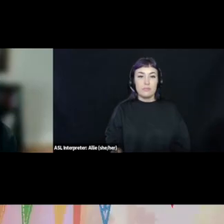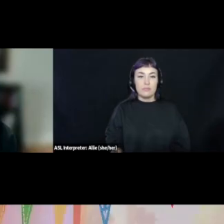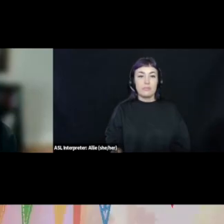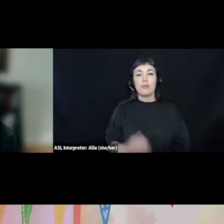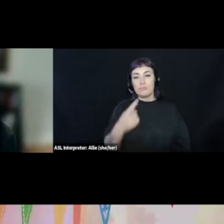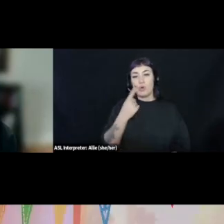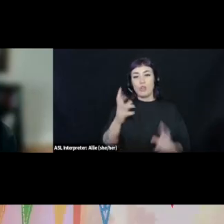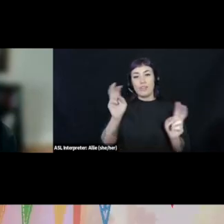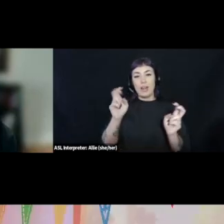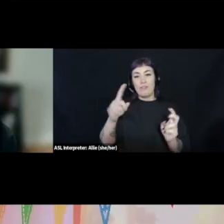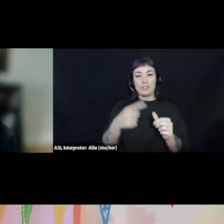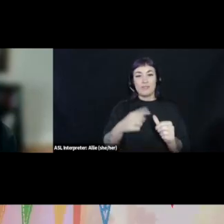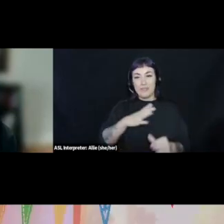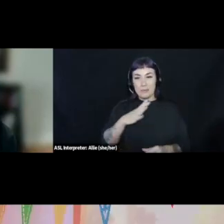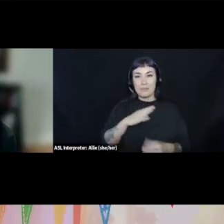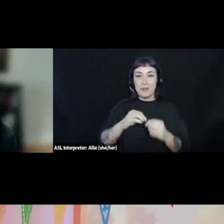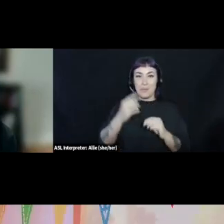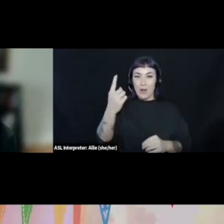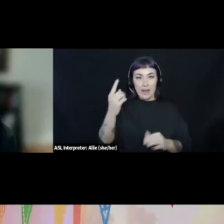title. Okay.